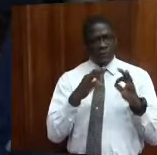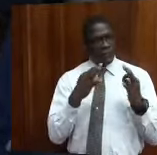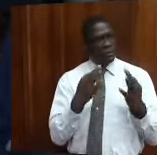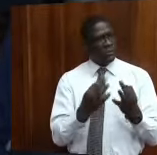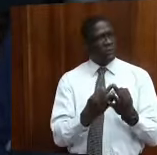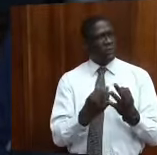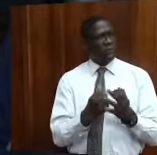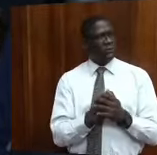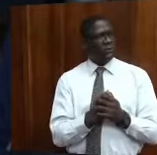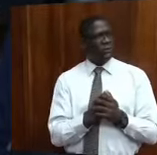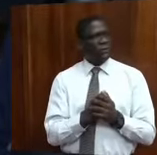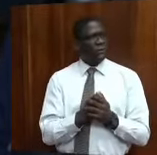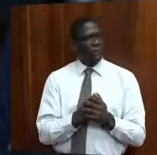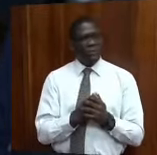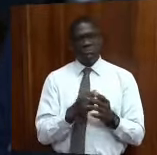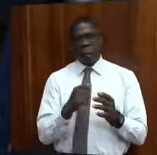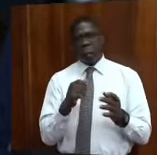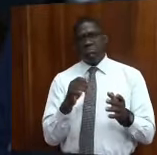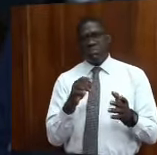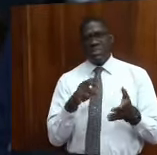a 2% increase in salary.